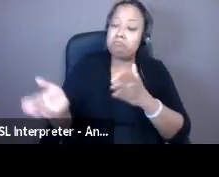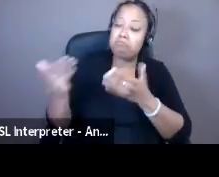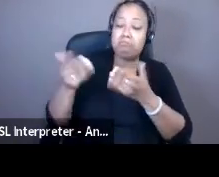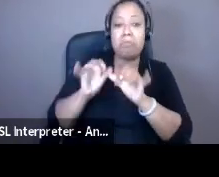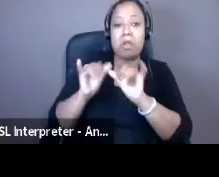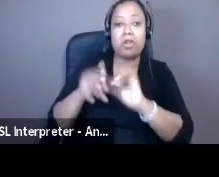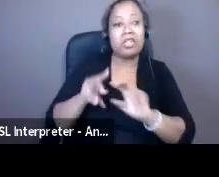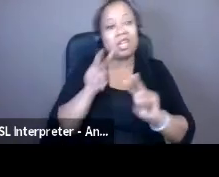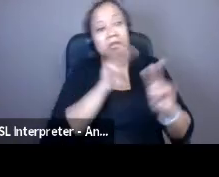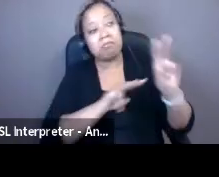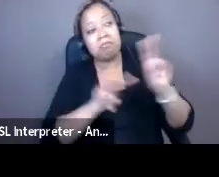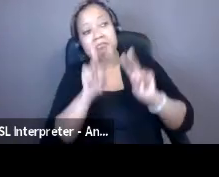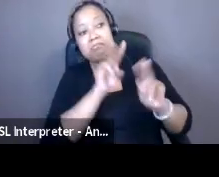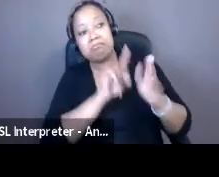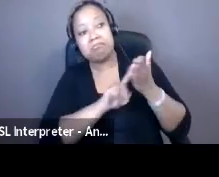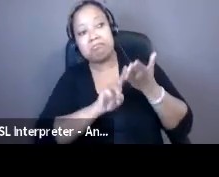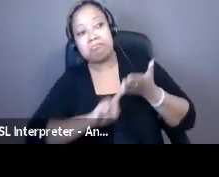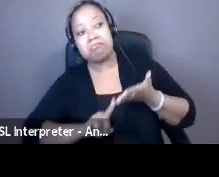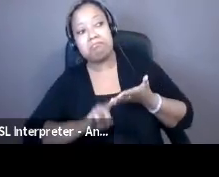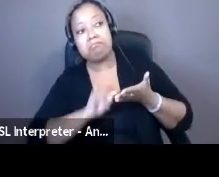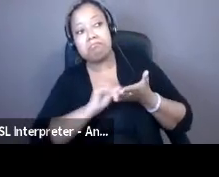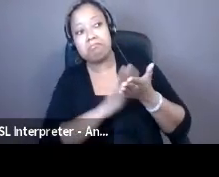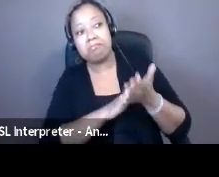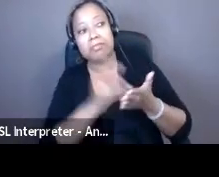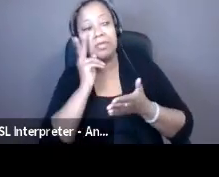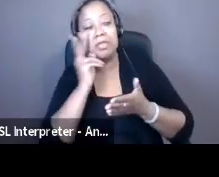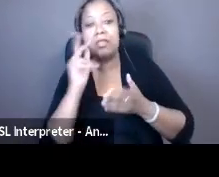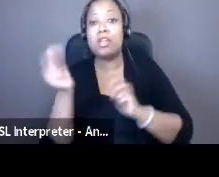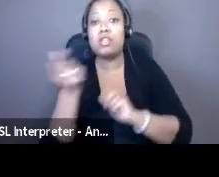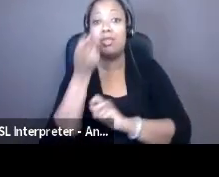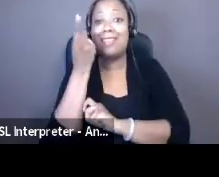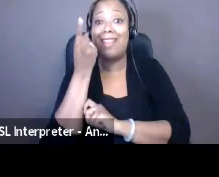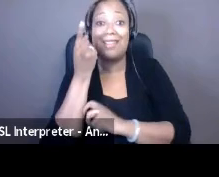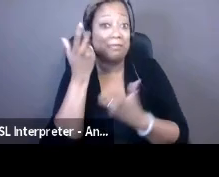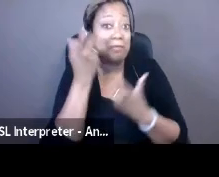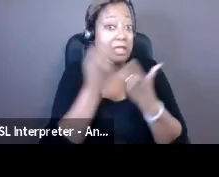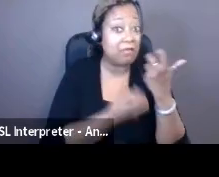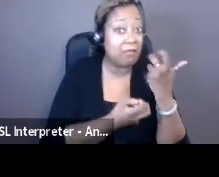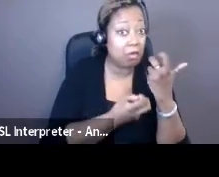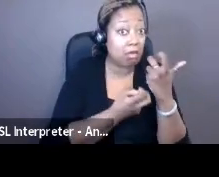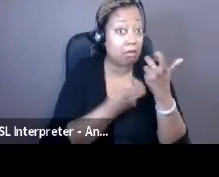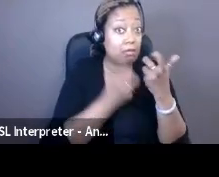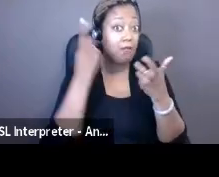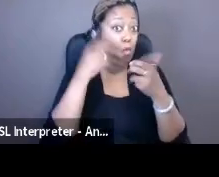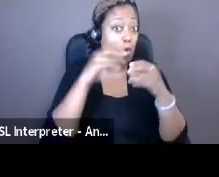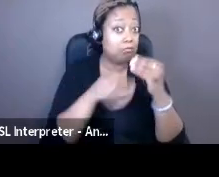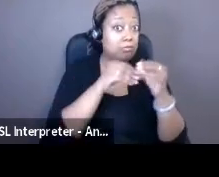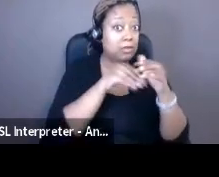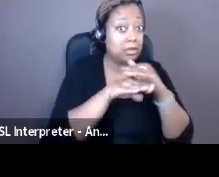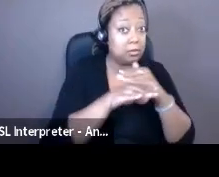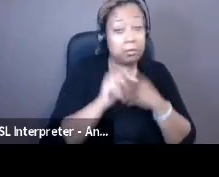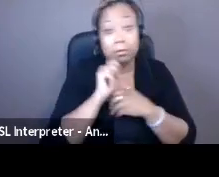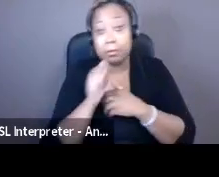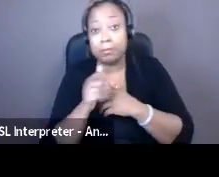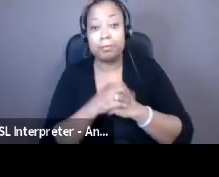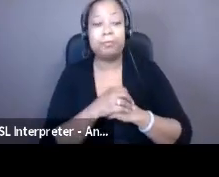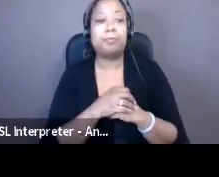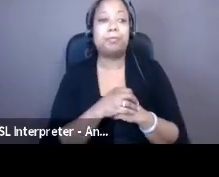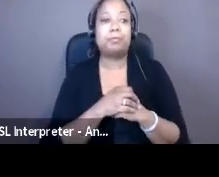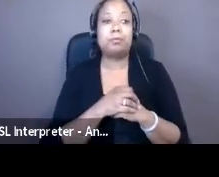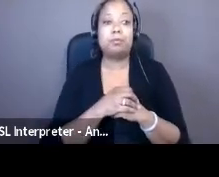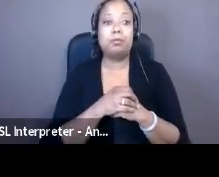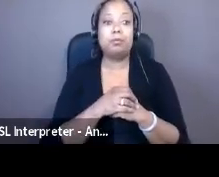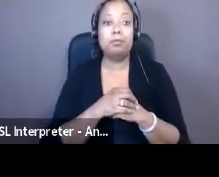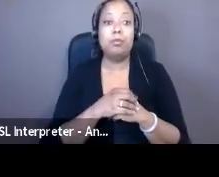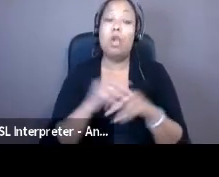assessment to understand how difficult it might be to make it accessible and to work for you. And of course, then you're going to need to hire